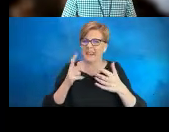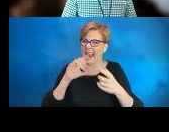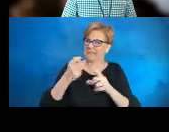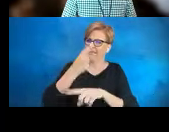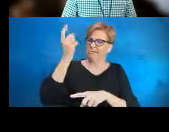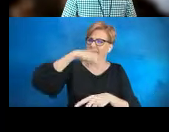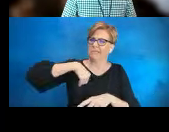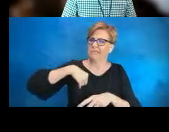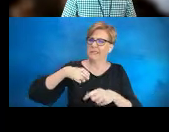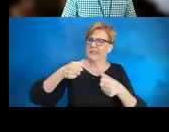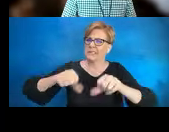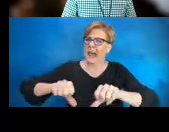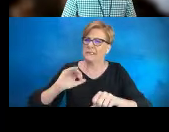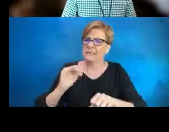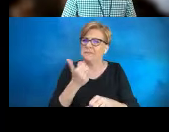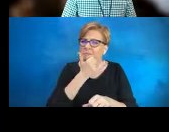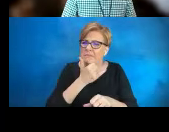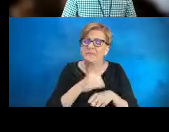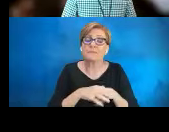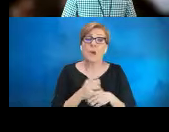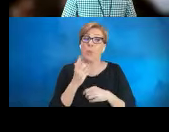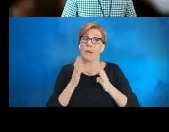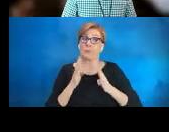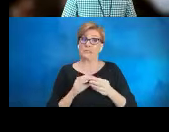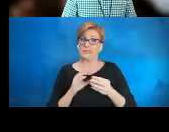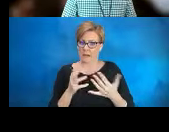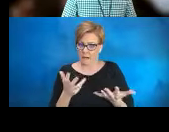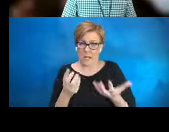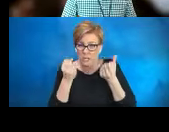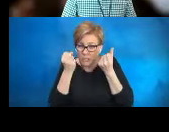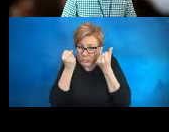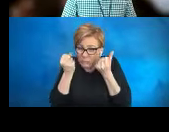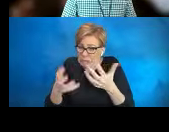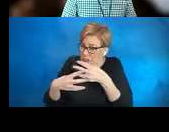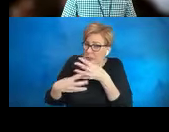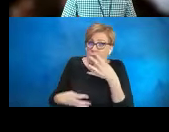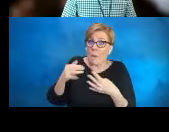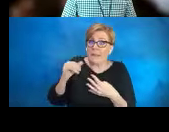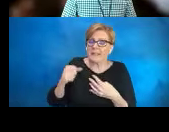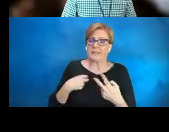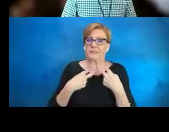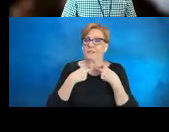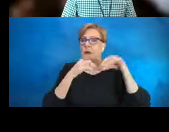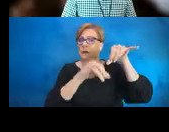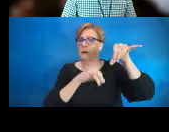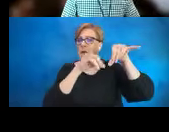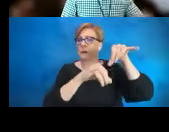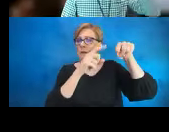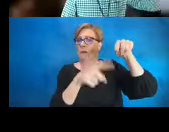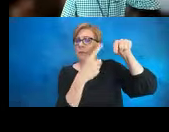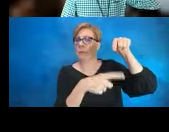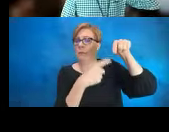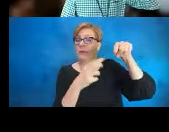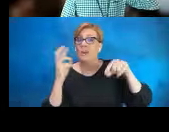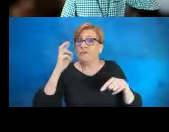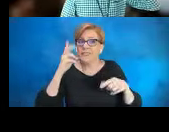denials. So one respondent said, I just have so many cases that are stuck in purgatory because they don't have enough